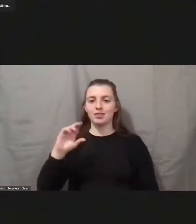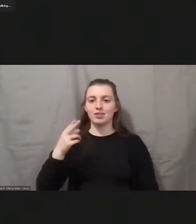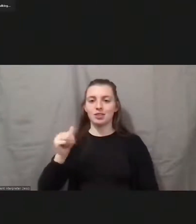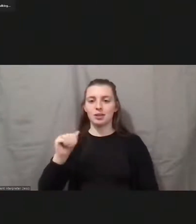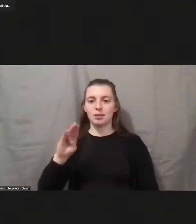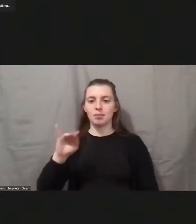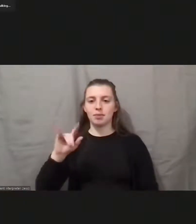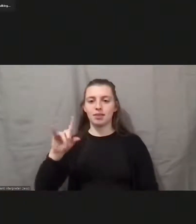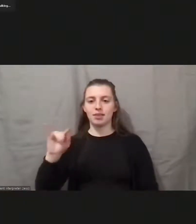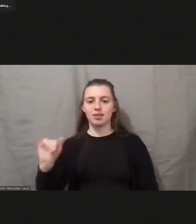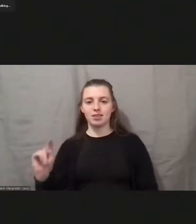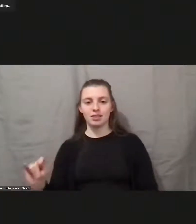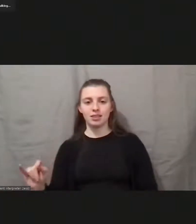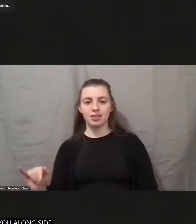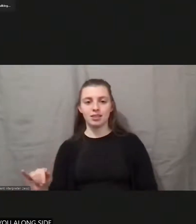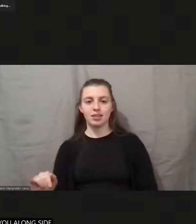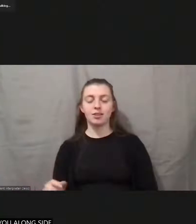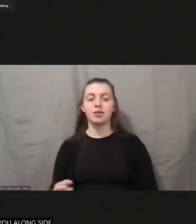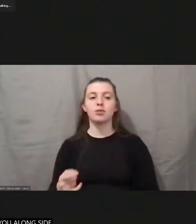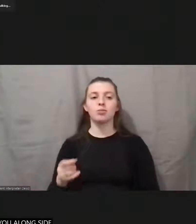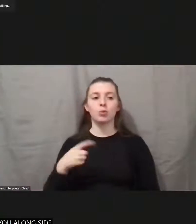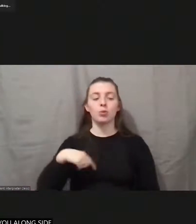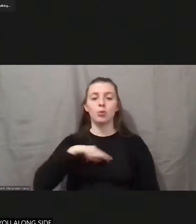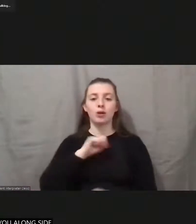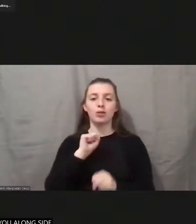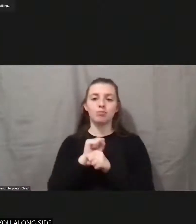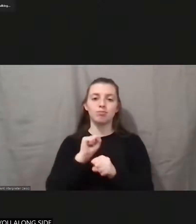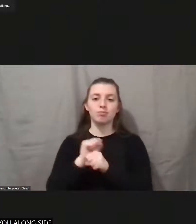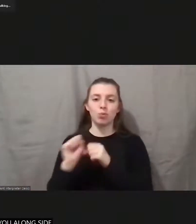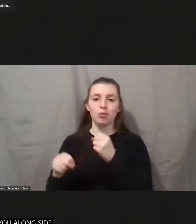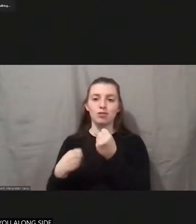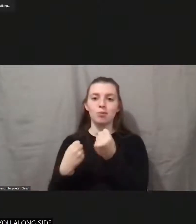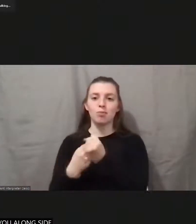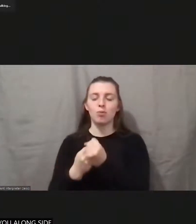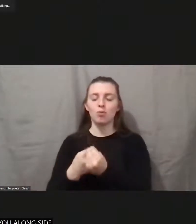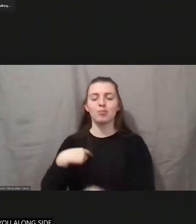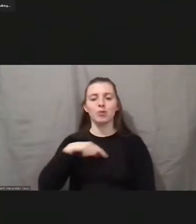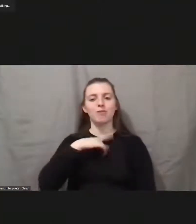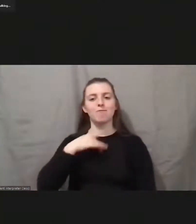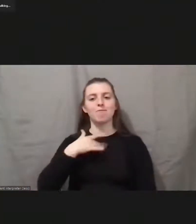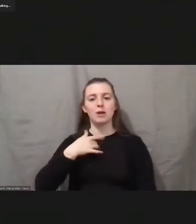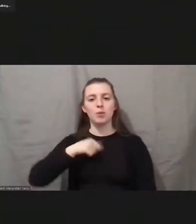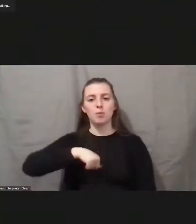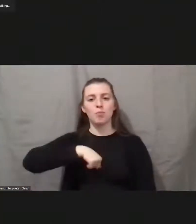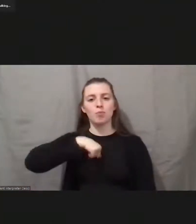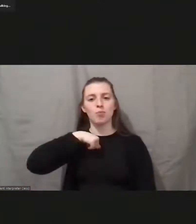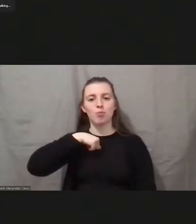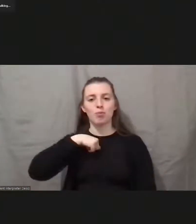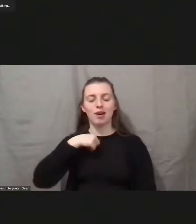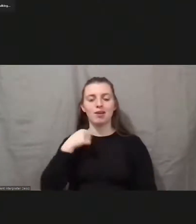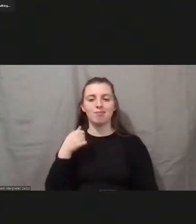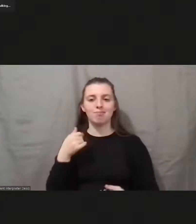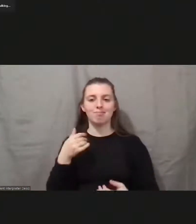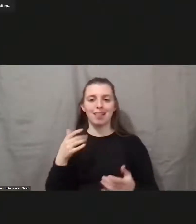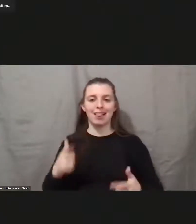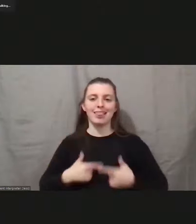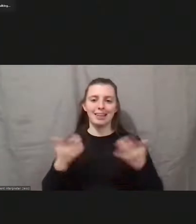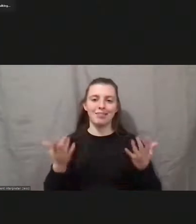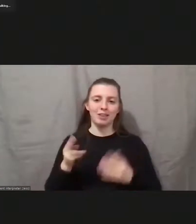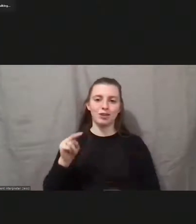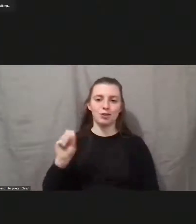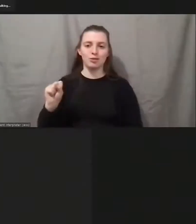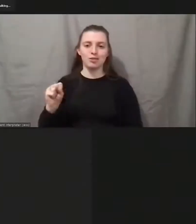the Accessibility Directorate, and we're just really proud to be a part of a province that's taken this step to moving accessibility forward.